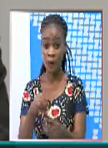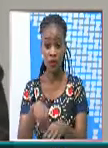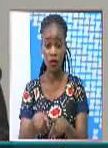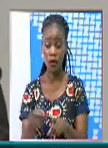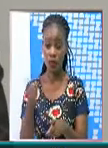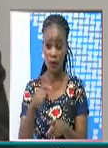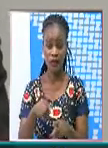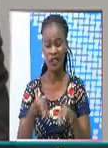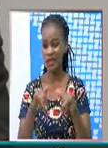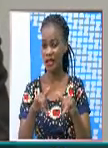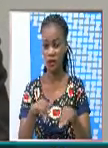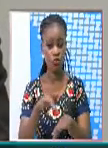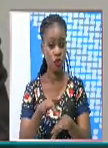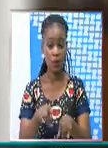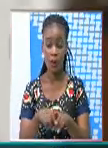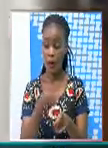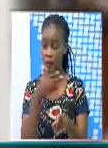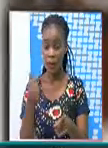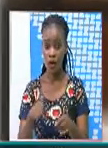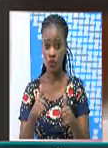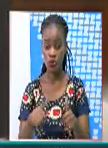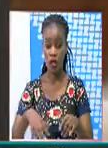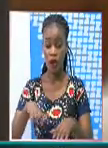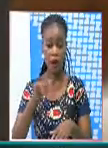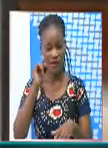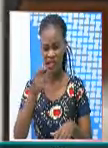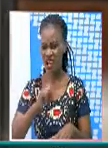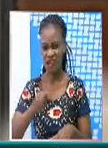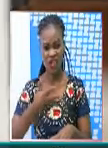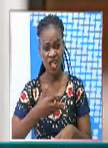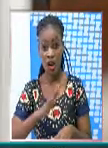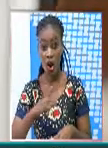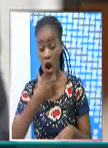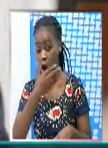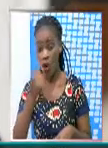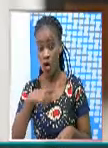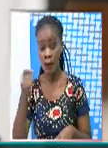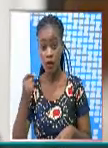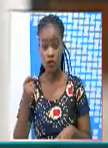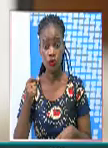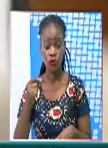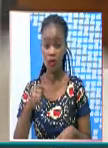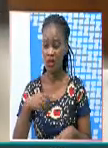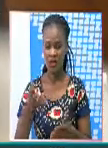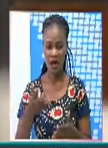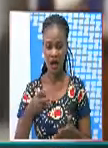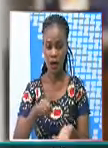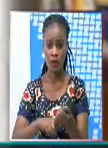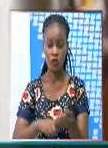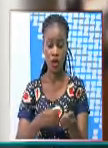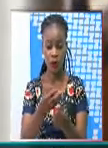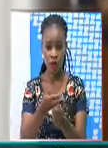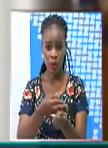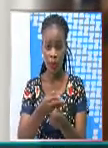not reliable. Today there is good on the market and tomorrow there is nothing. So we better go to Colombia where I can get bananas every